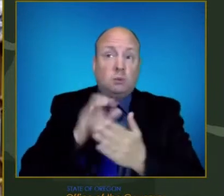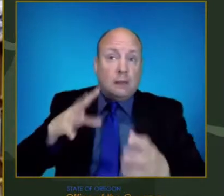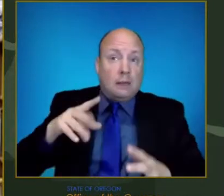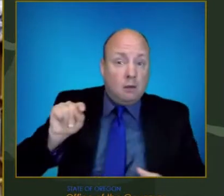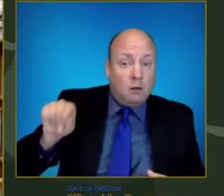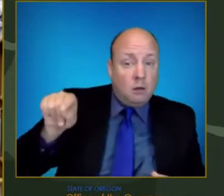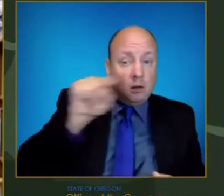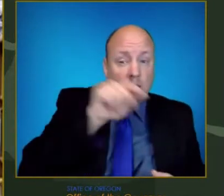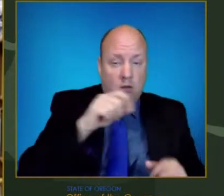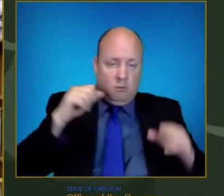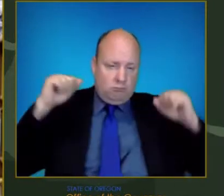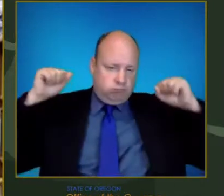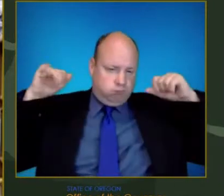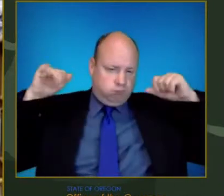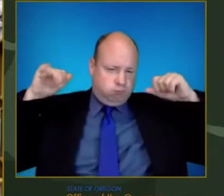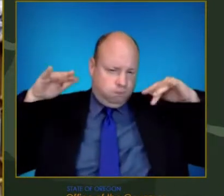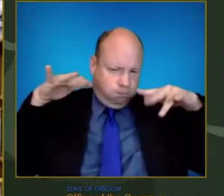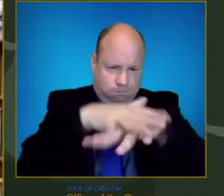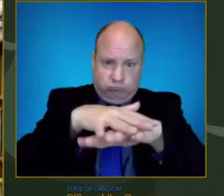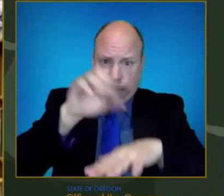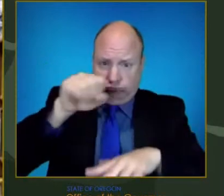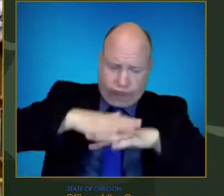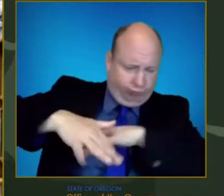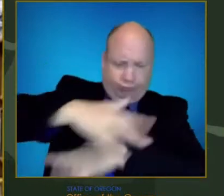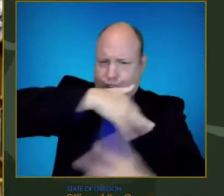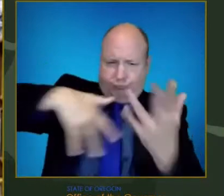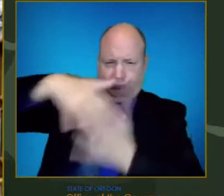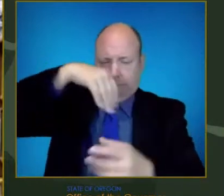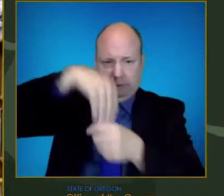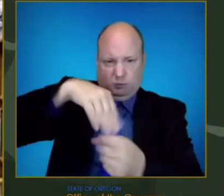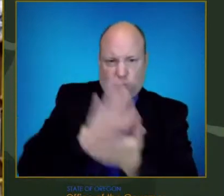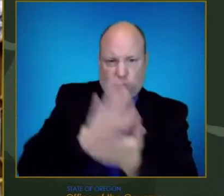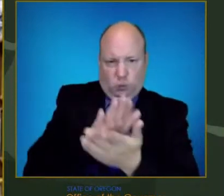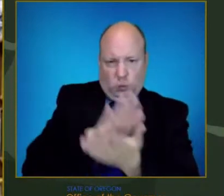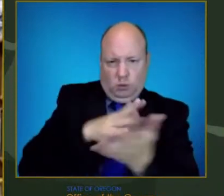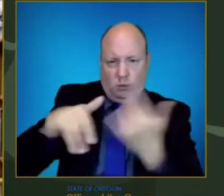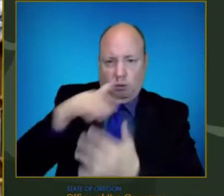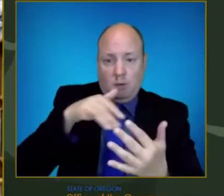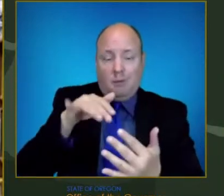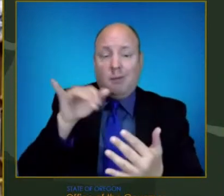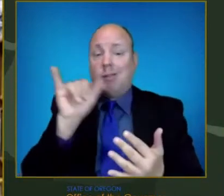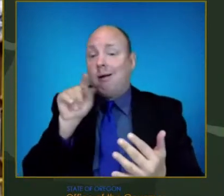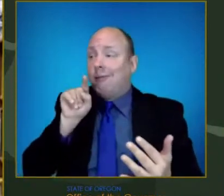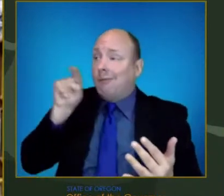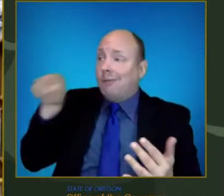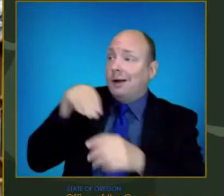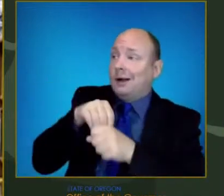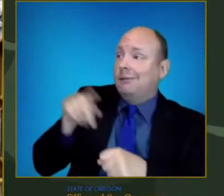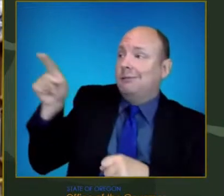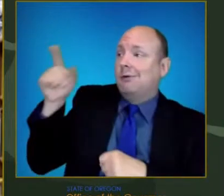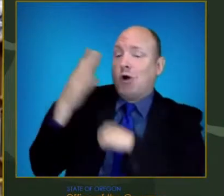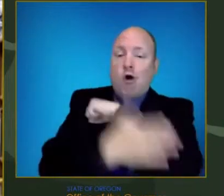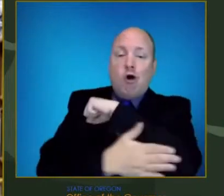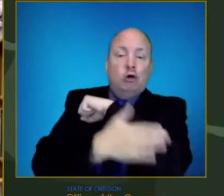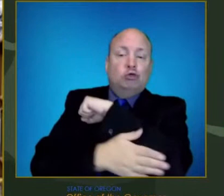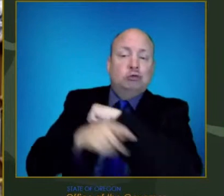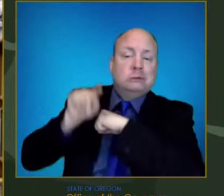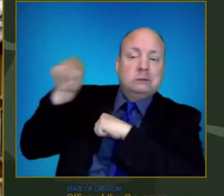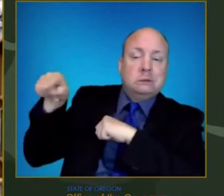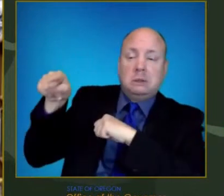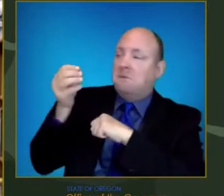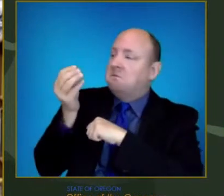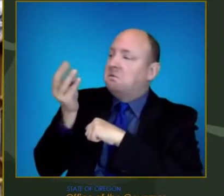many students in a tight community. We also have rural schools that sometimes don't have nearly as many students in a